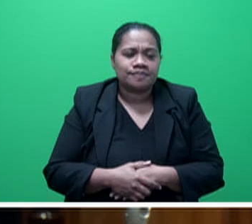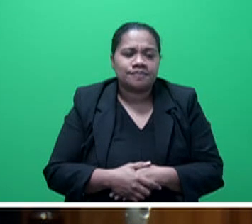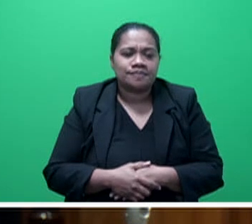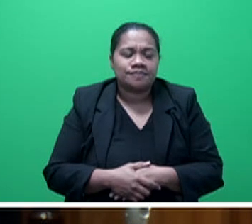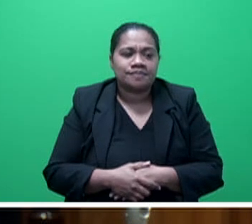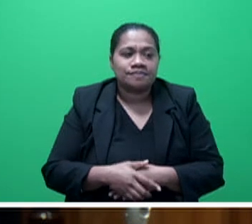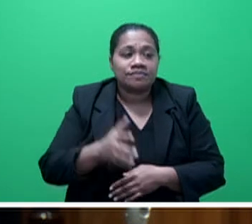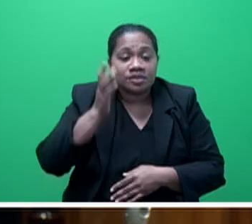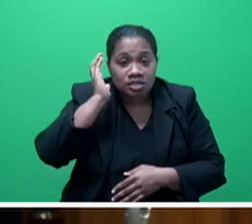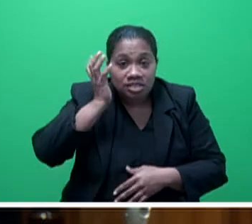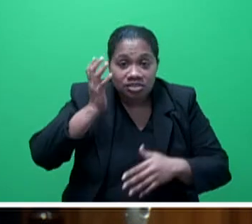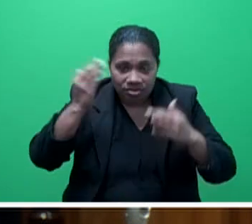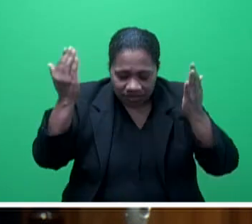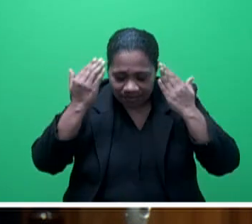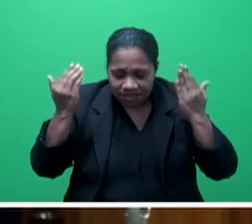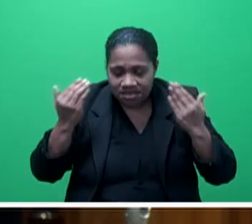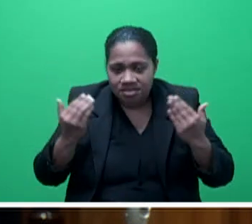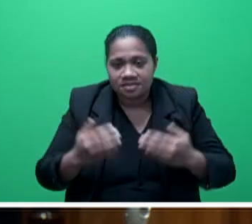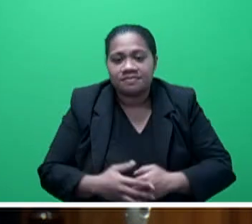Sorry, Mr. Speaker, sir.